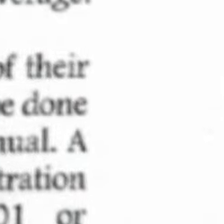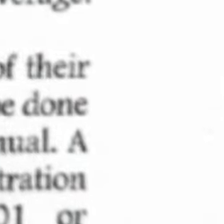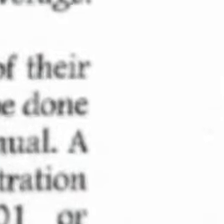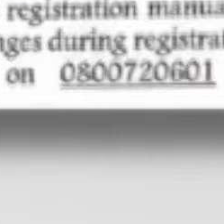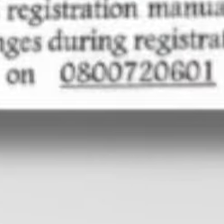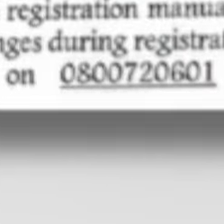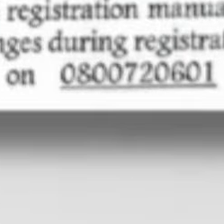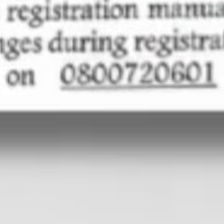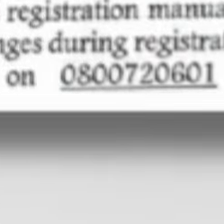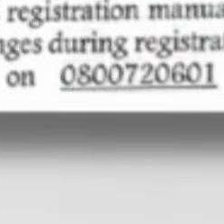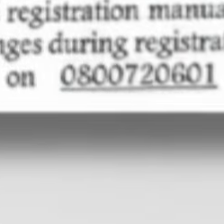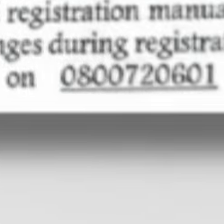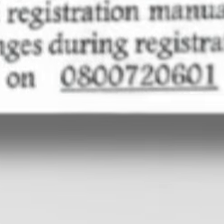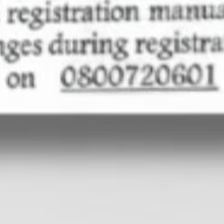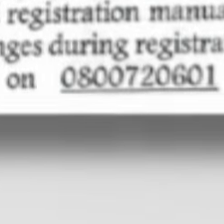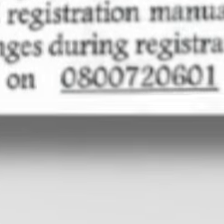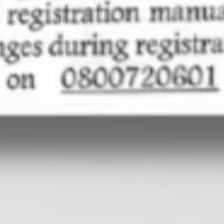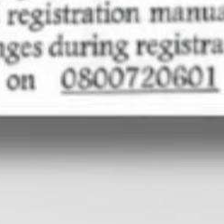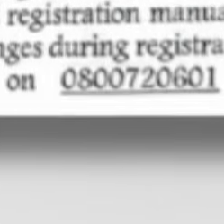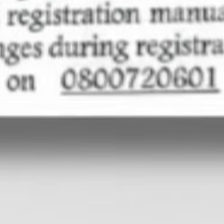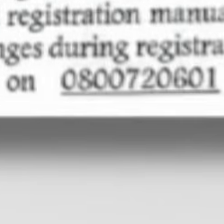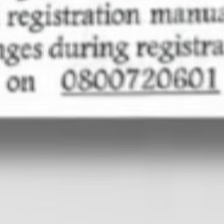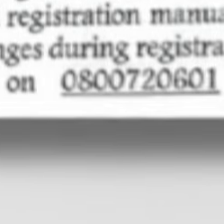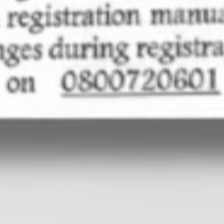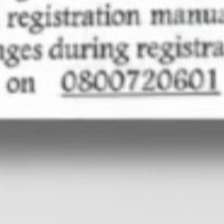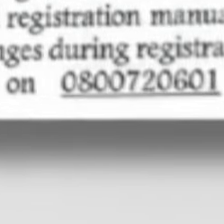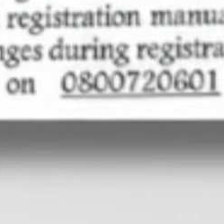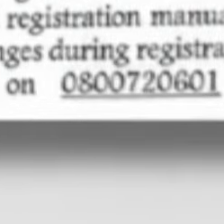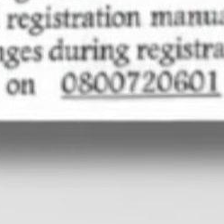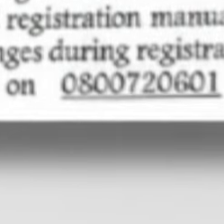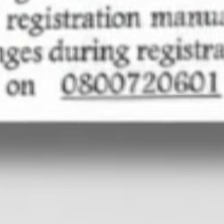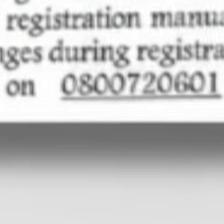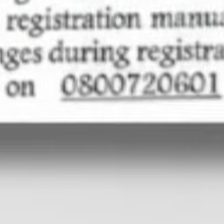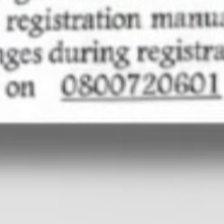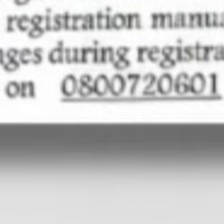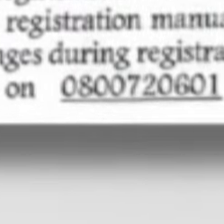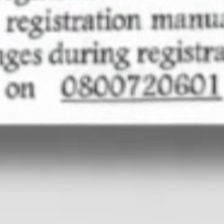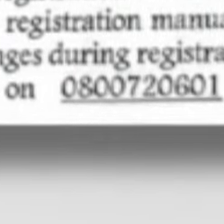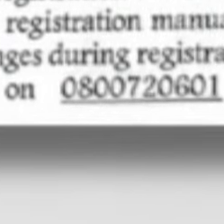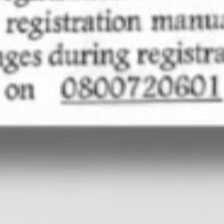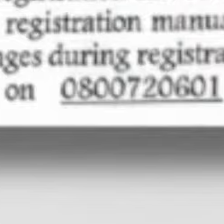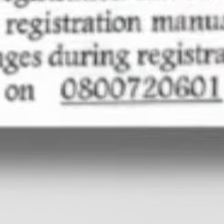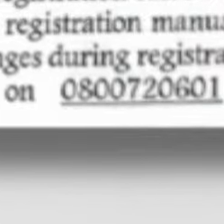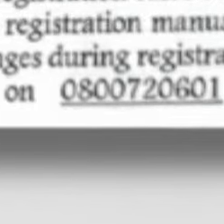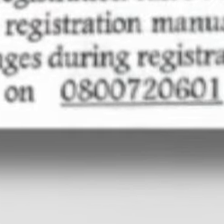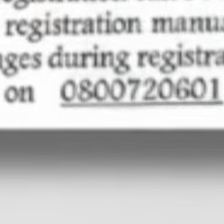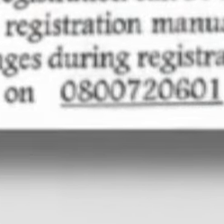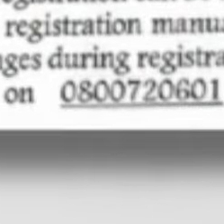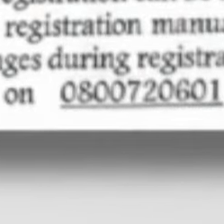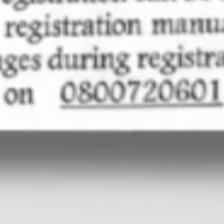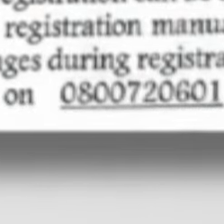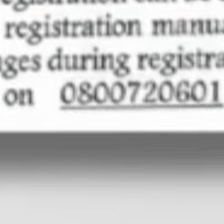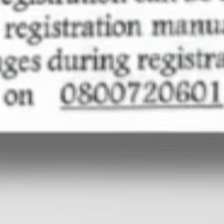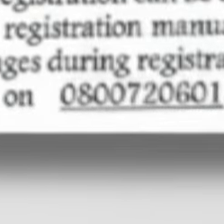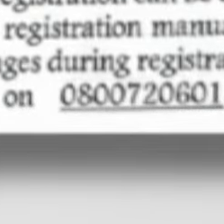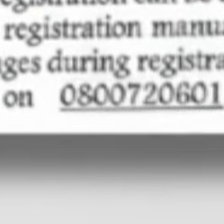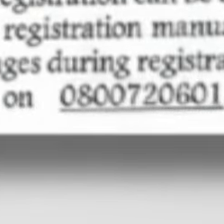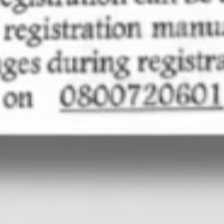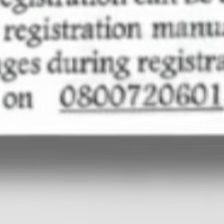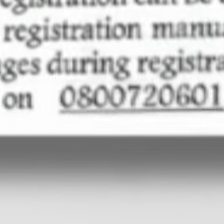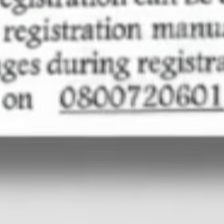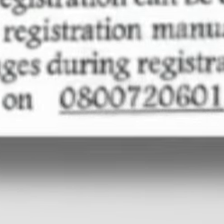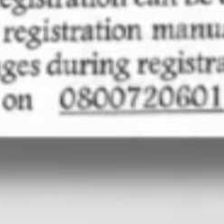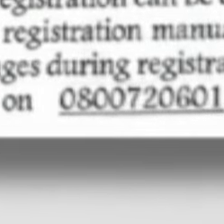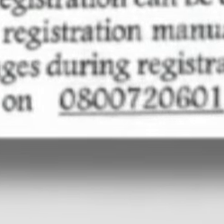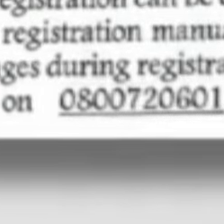Insurance Fund. Belio, in his letter, further states that the Ministry of Health, State Department for Medical Services, through